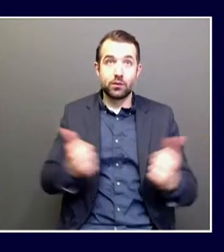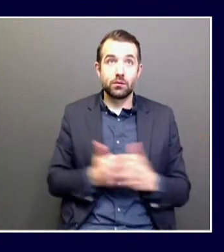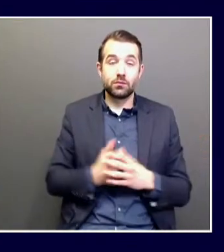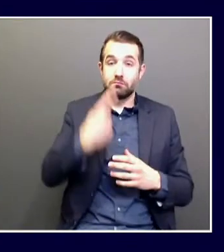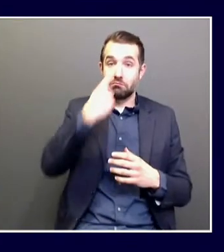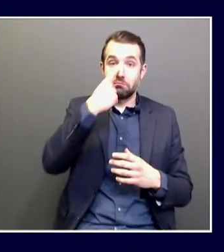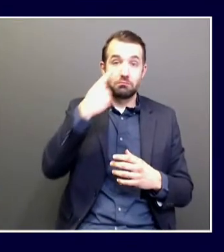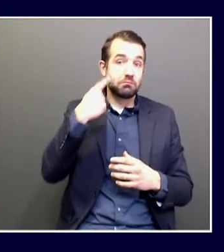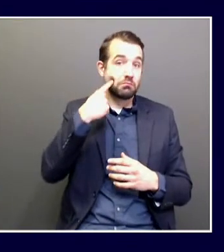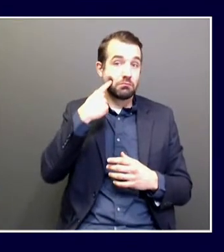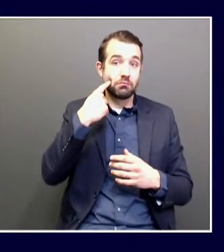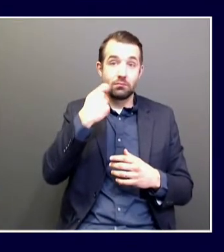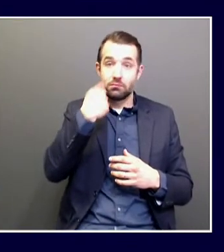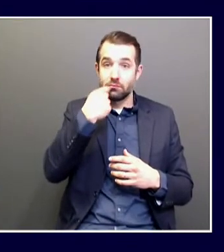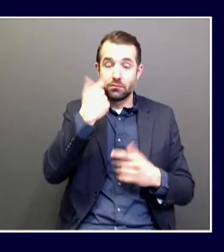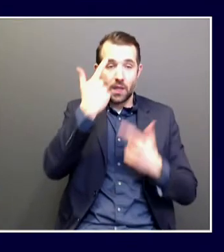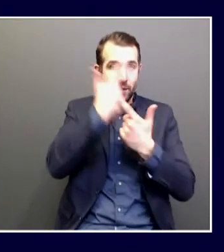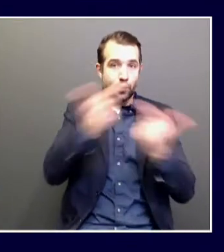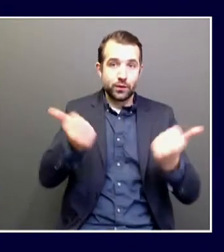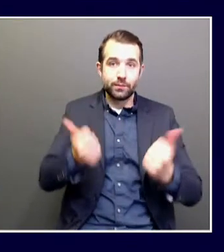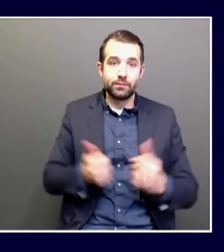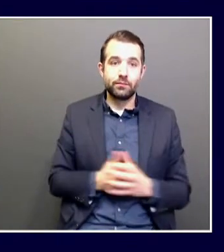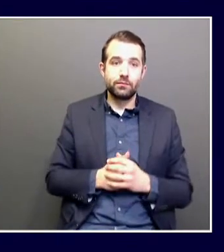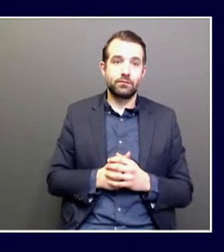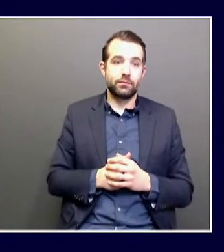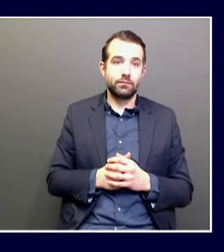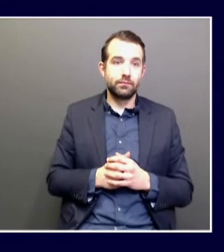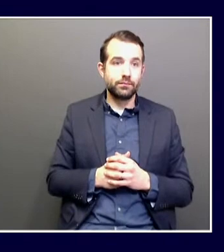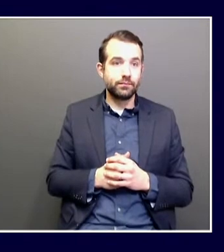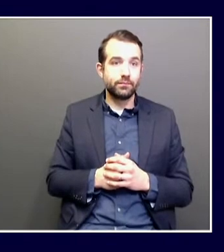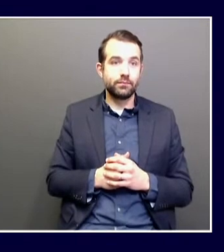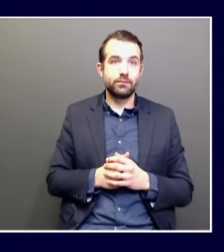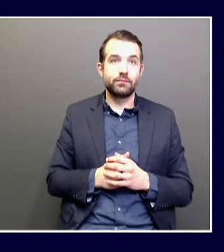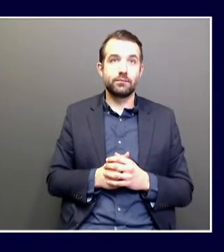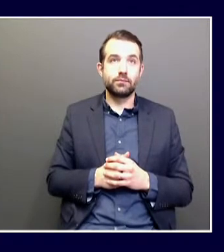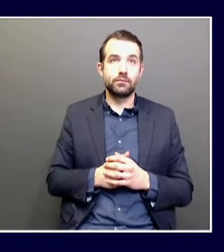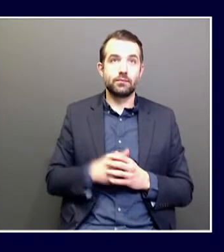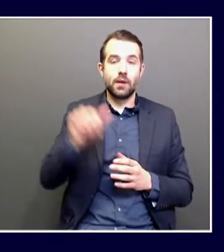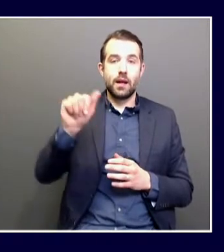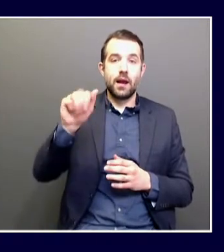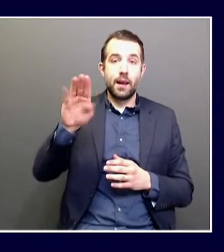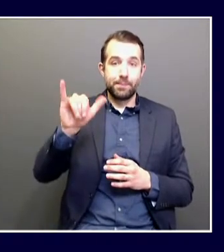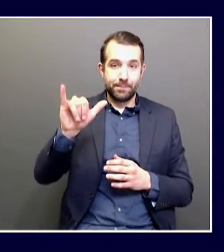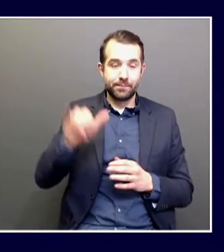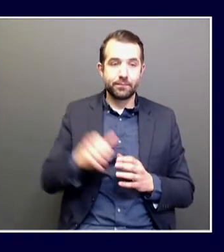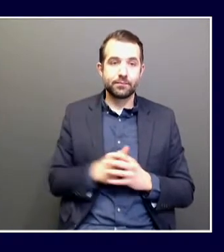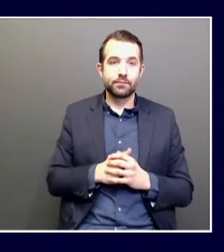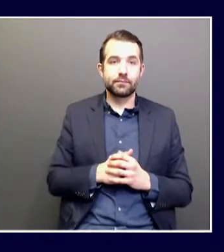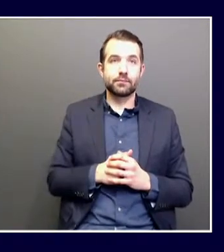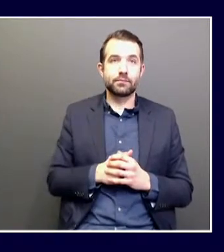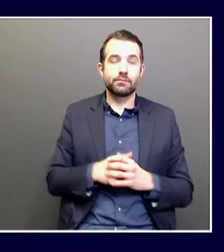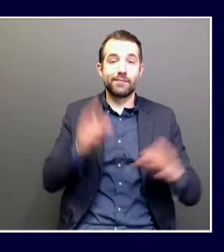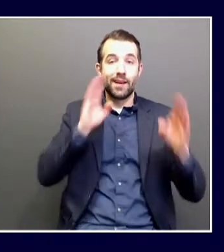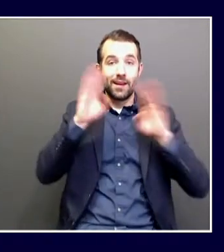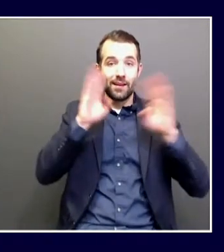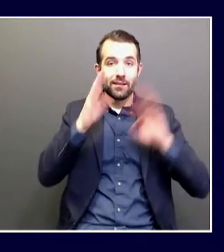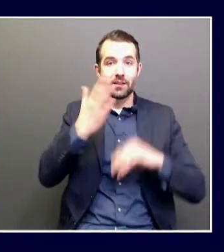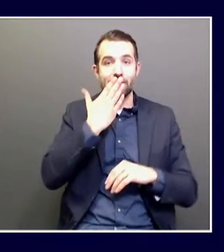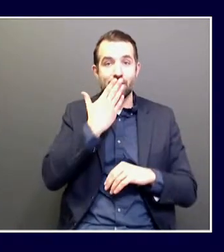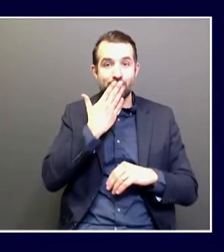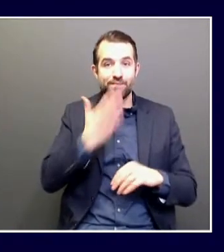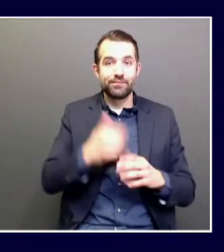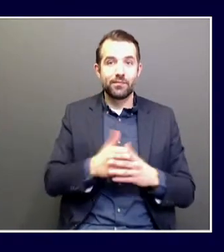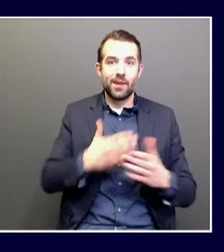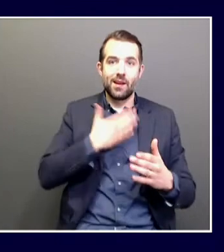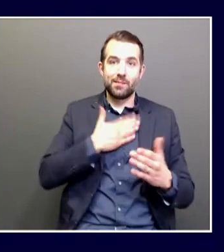Dr. Shah. Yep, thanks, Mal. Annie from Spectrum, over to you. Hi, thanks for taking my question. Happy New Year.